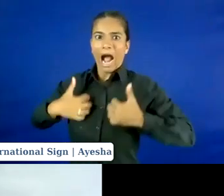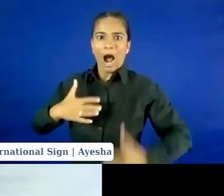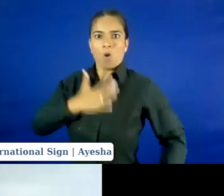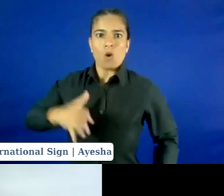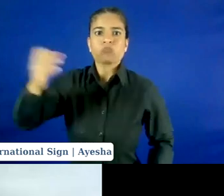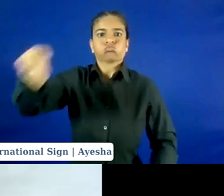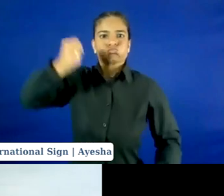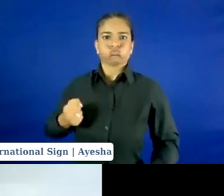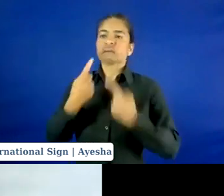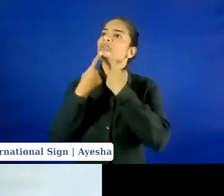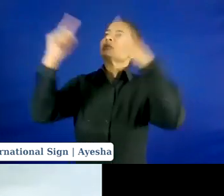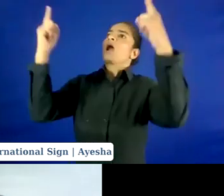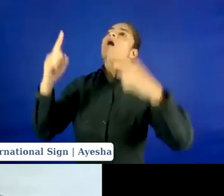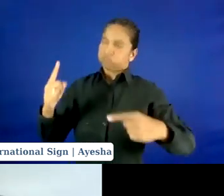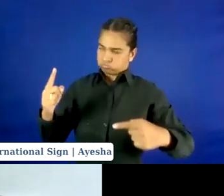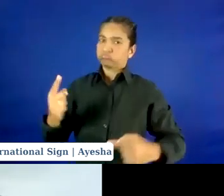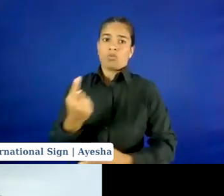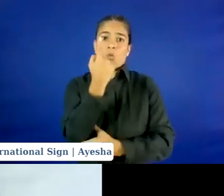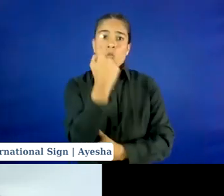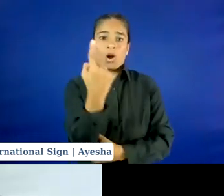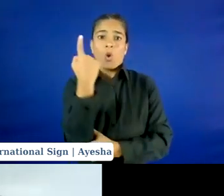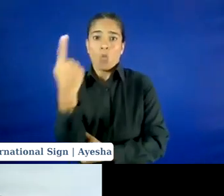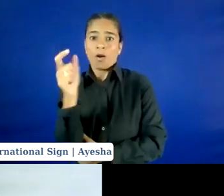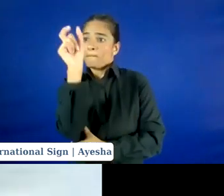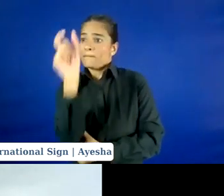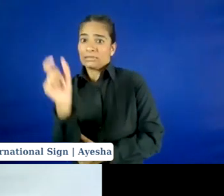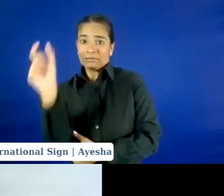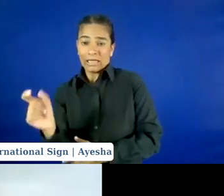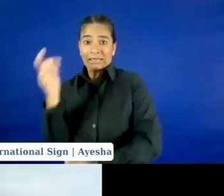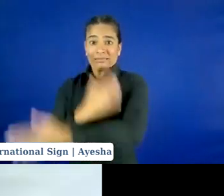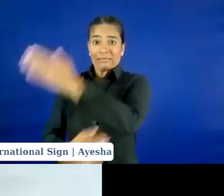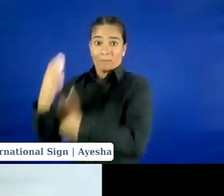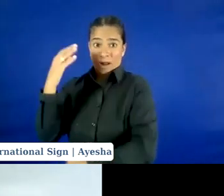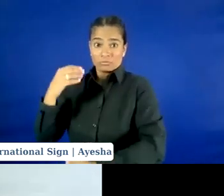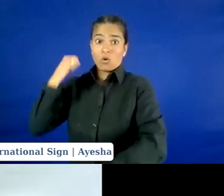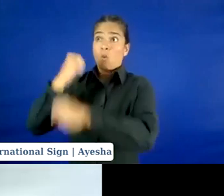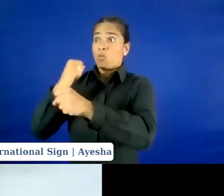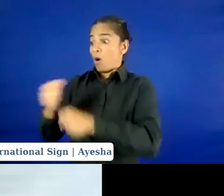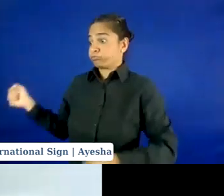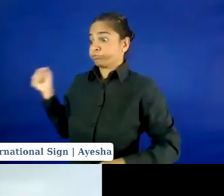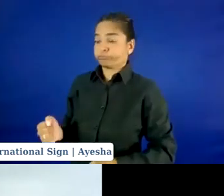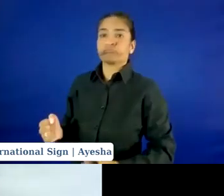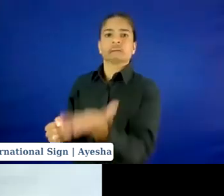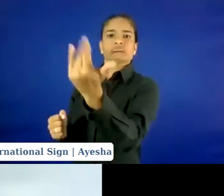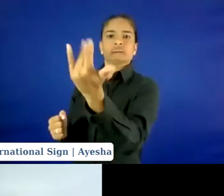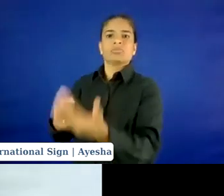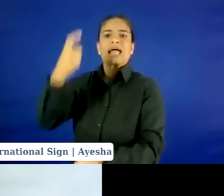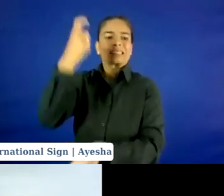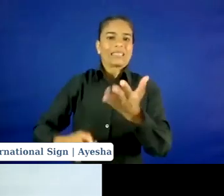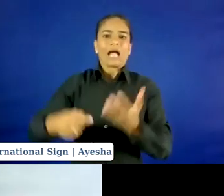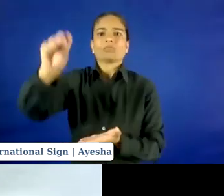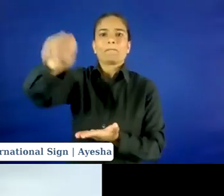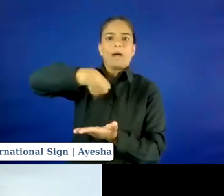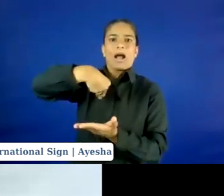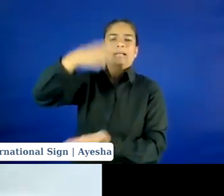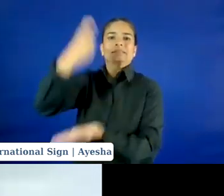employ, there's a rebate given for that person employed. They have just to demonstrate that this is a person with disabilities